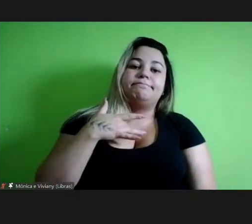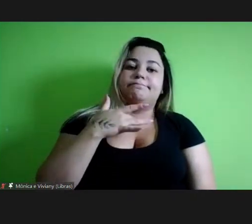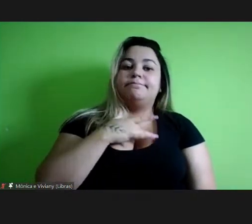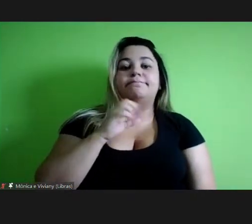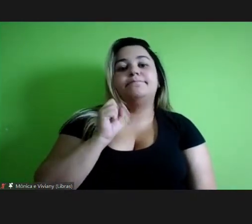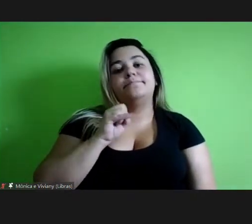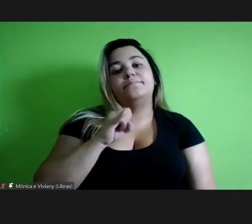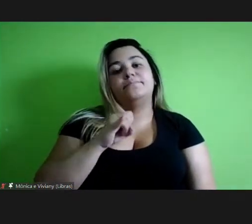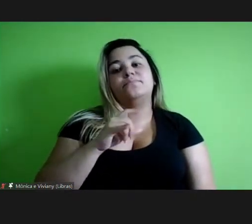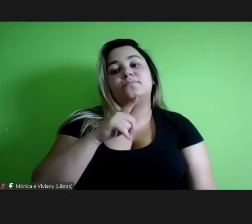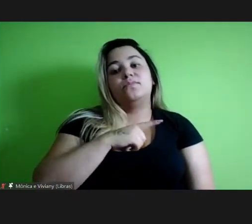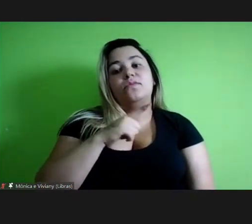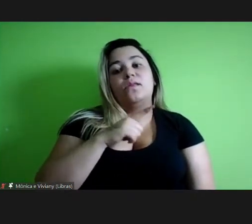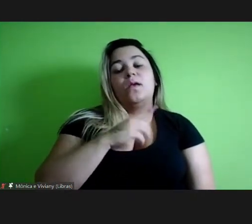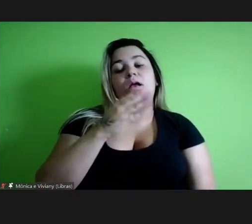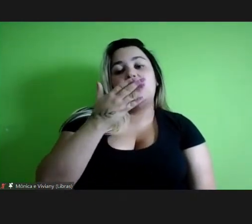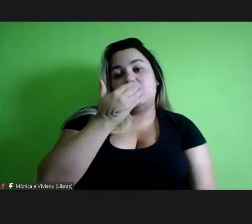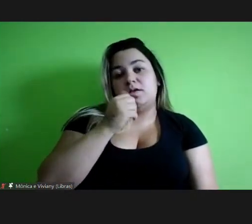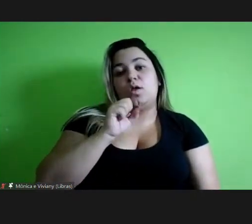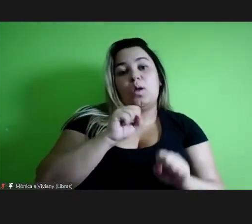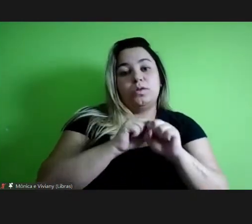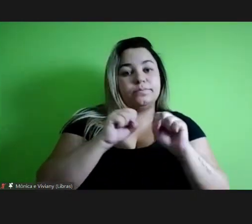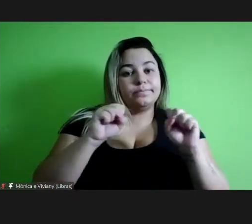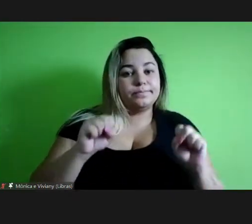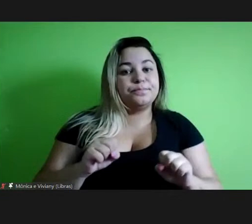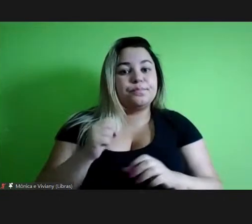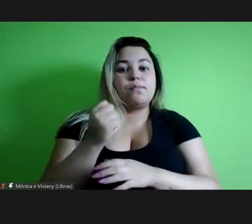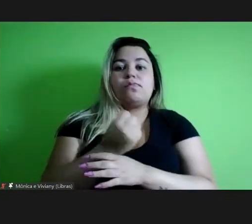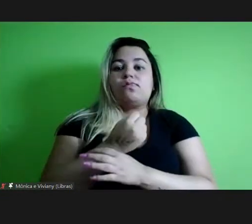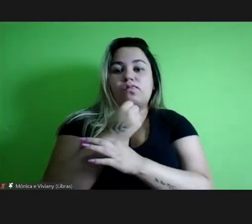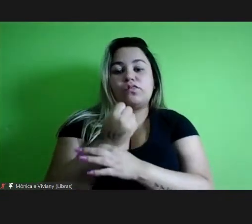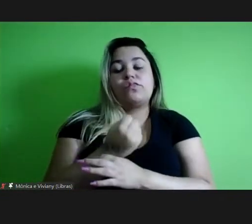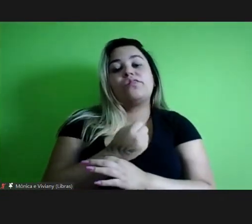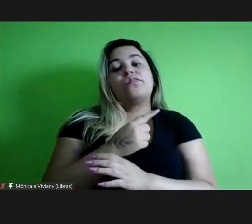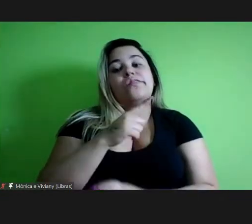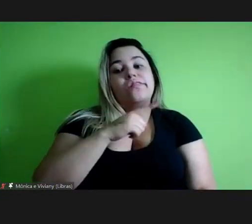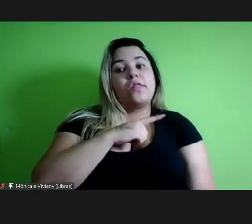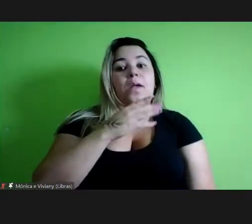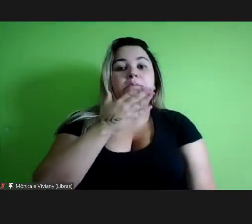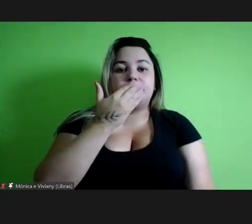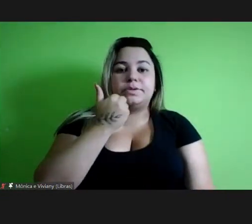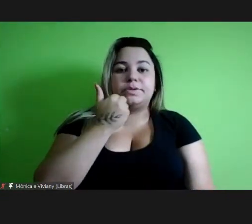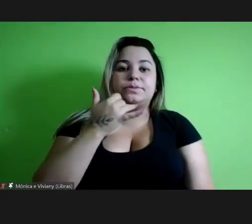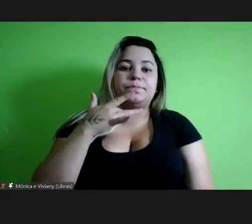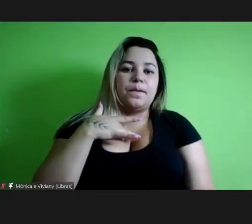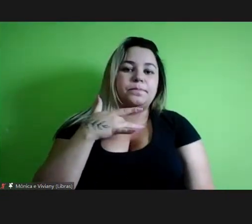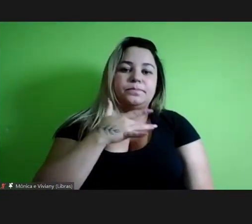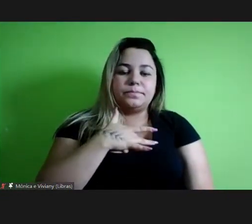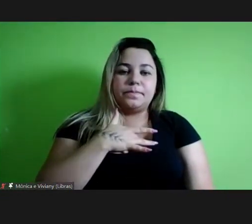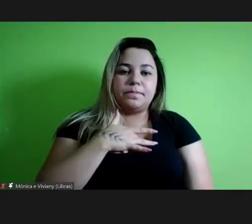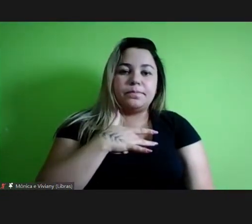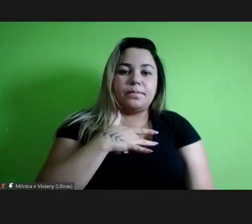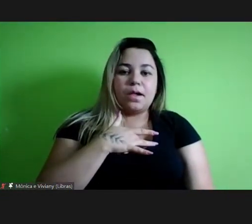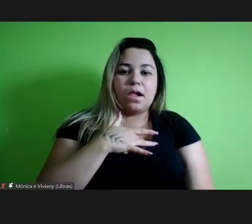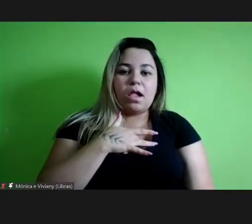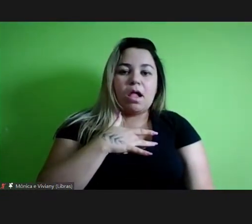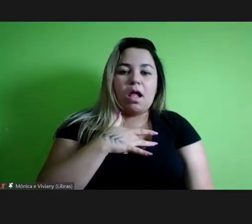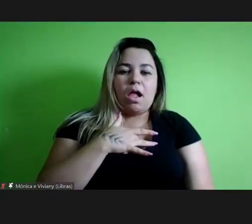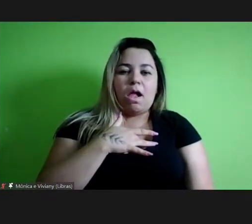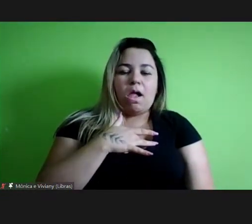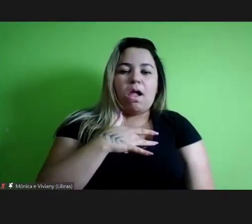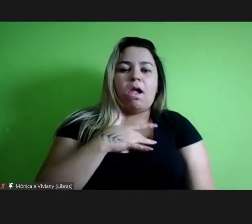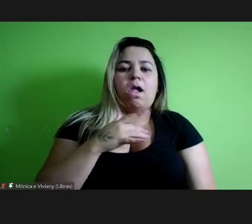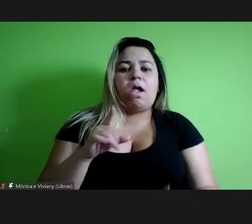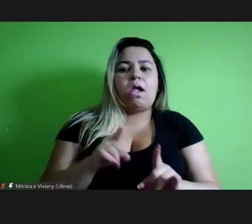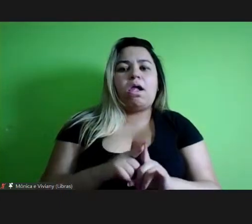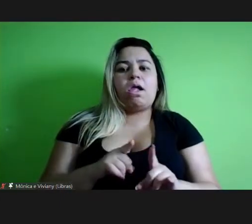adequate diet if we don't have sustainable dietary systems that will produce healthy